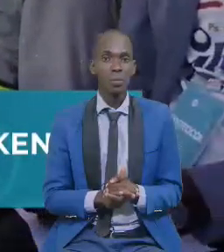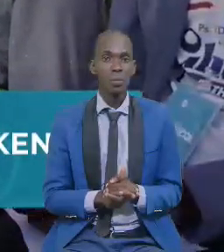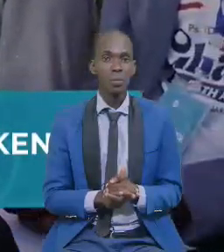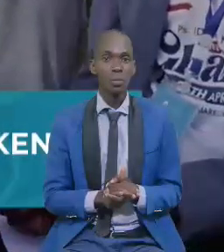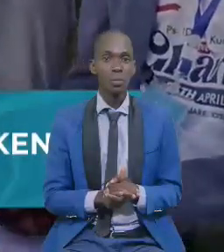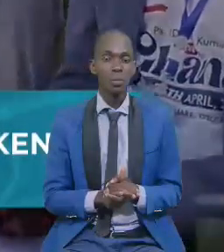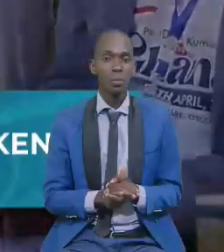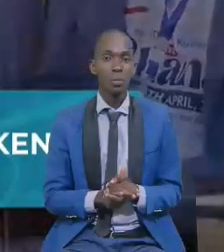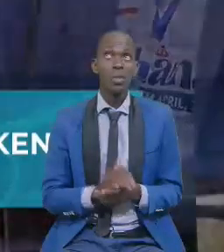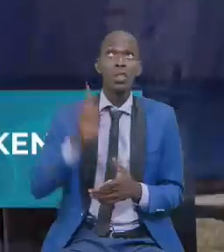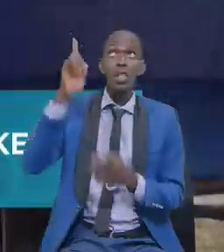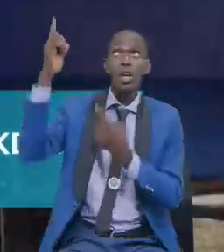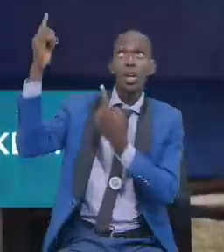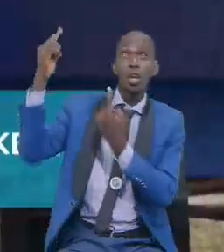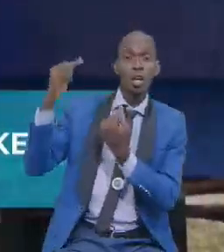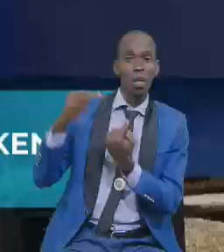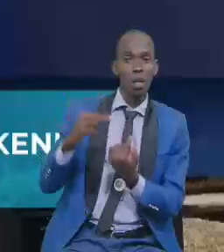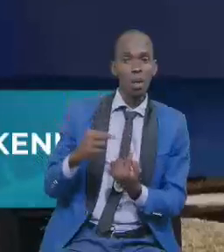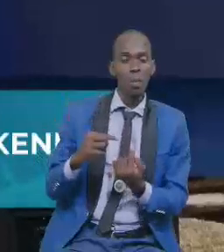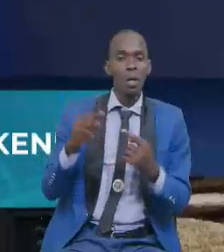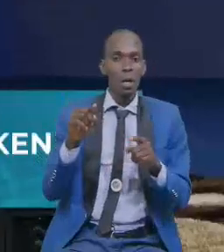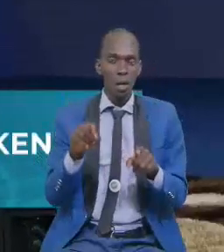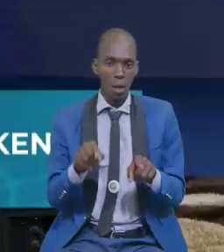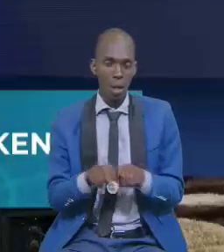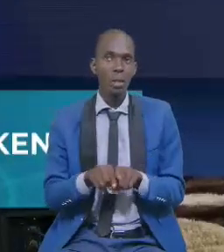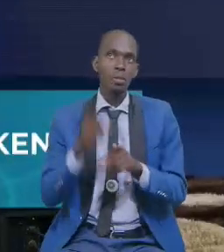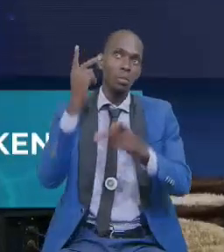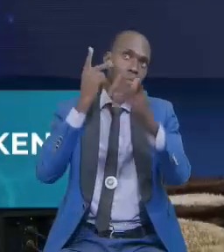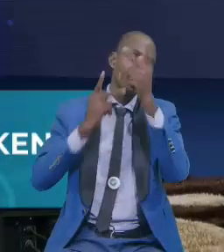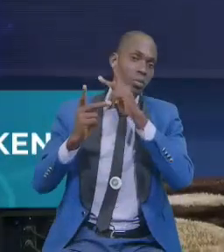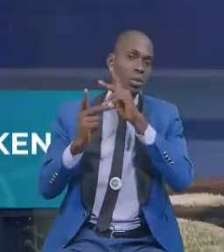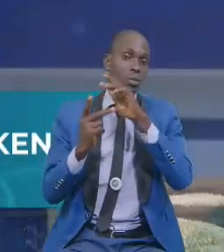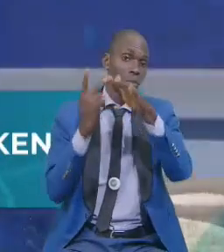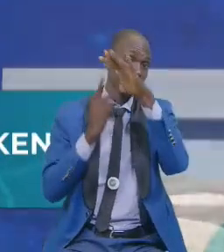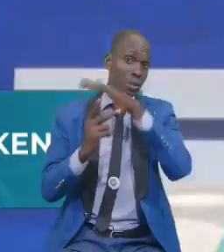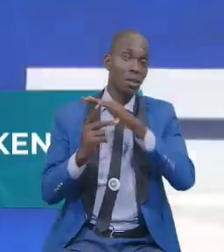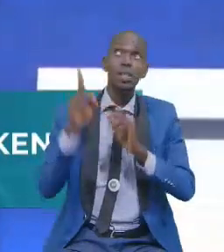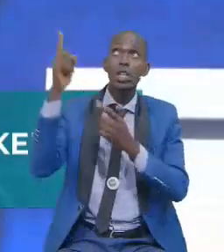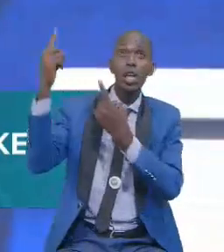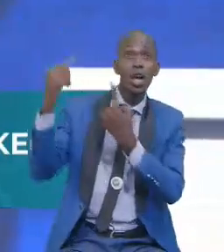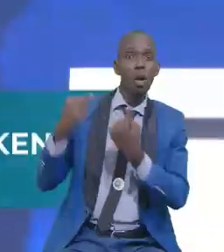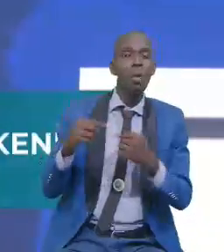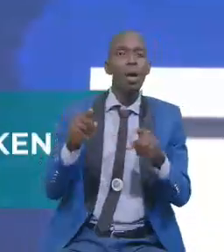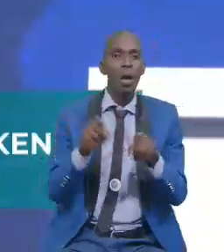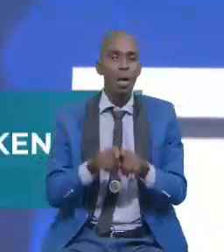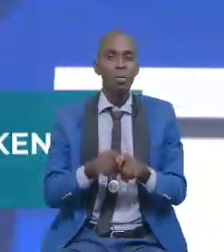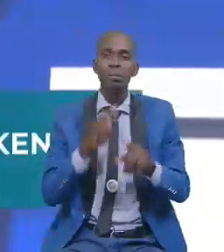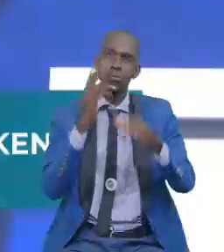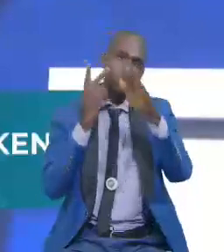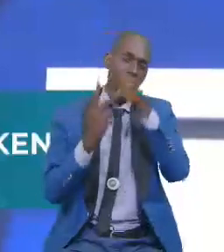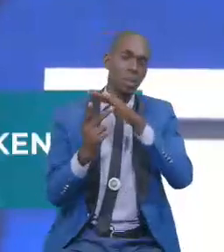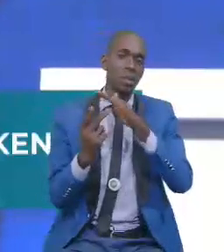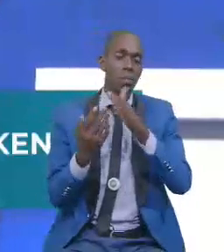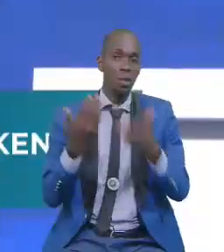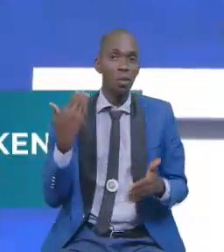He comes as prophesied. He comes as predicted. He comes in